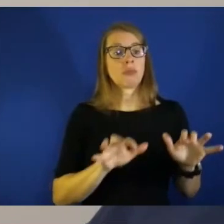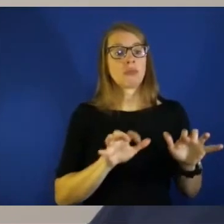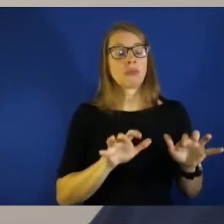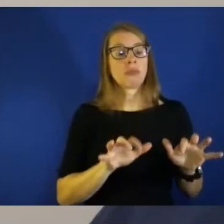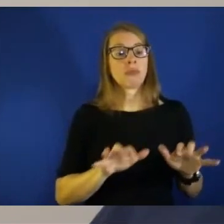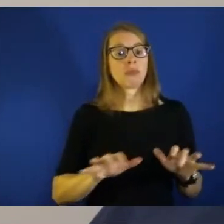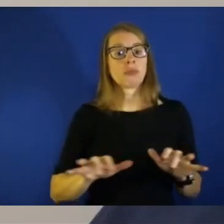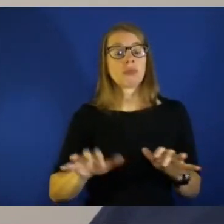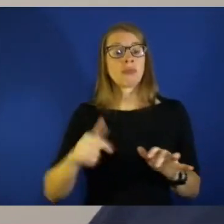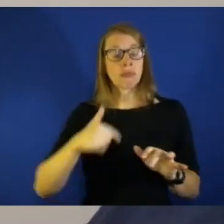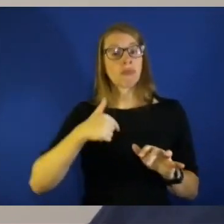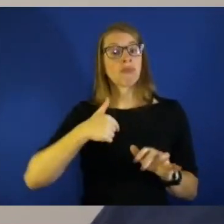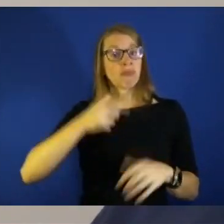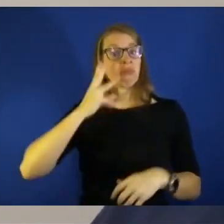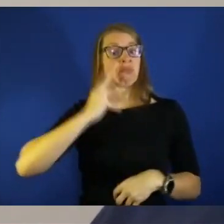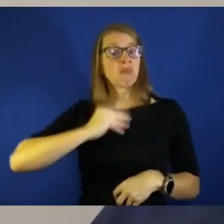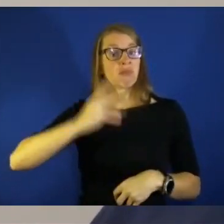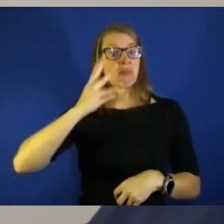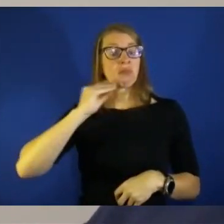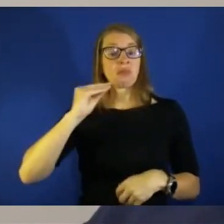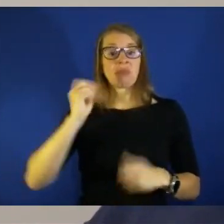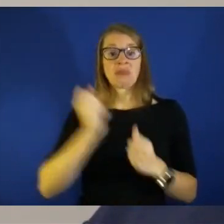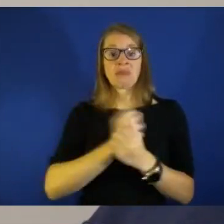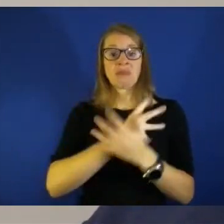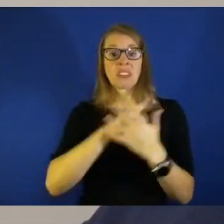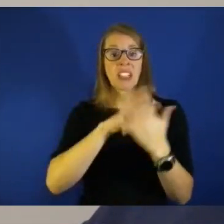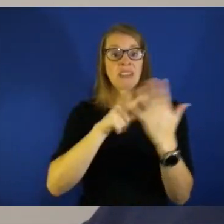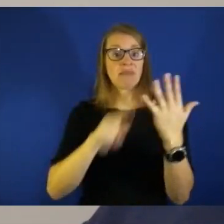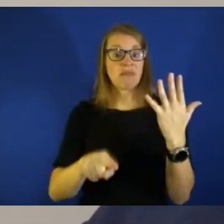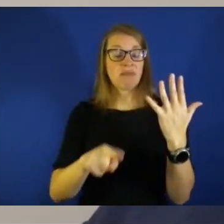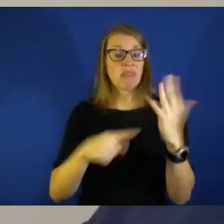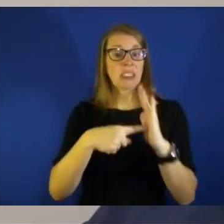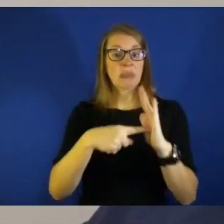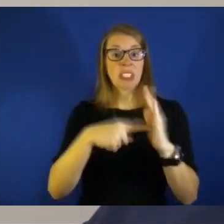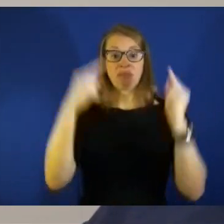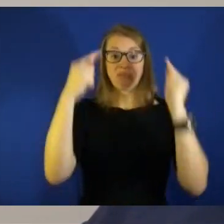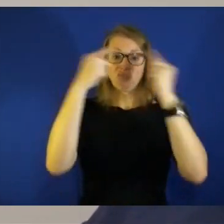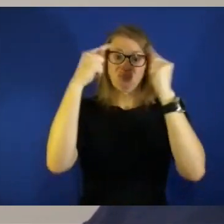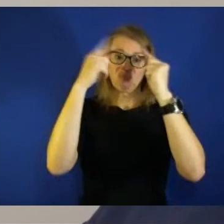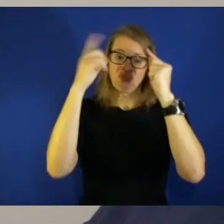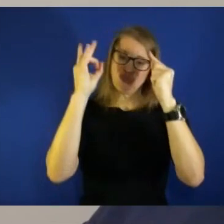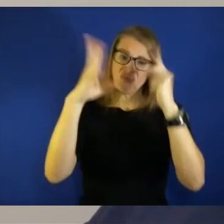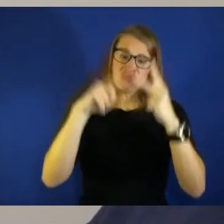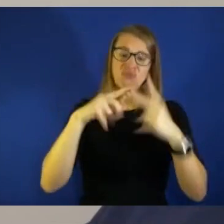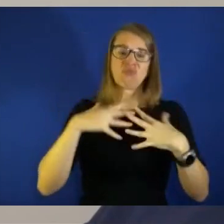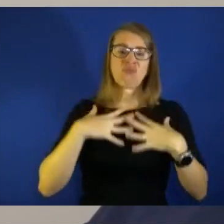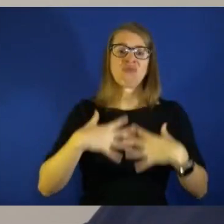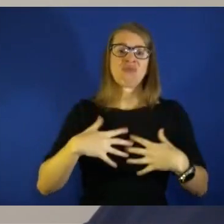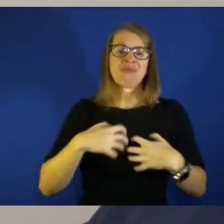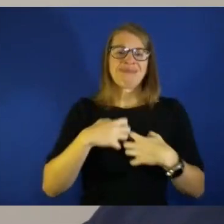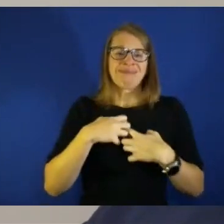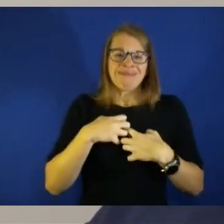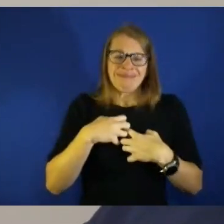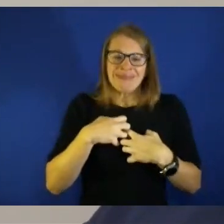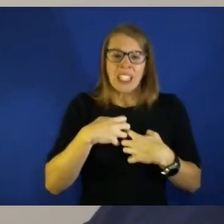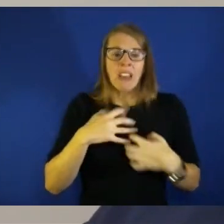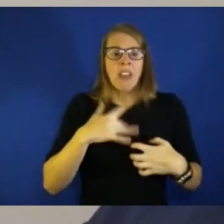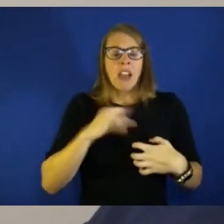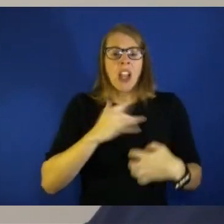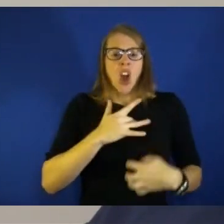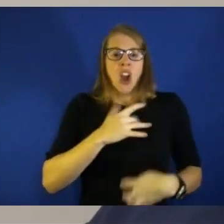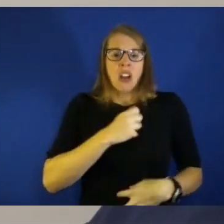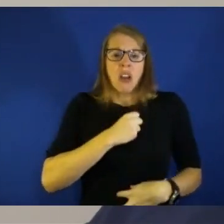I've experienced them all right now. Terrible headache, tightness in my chest. I felt like my heart was having